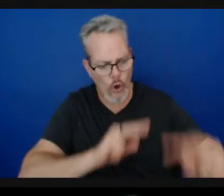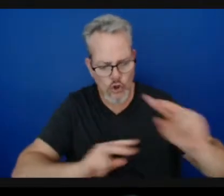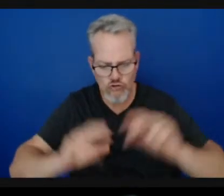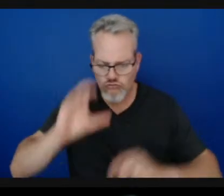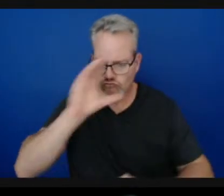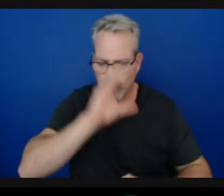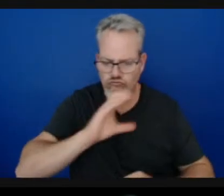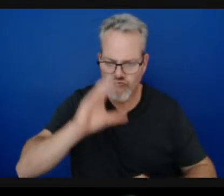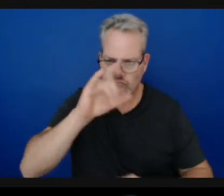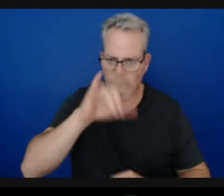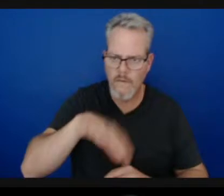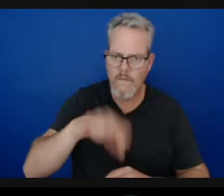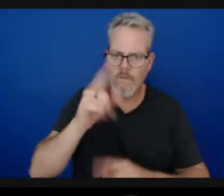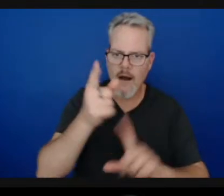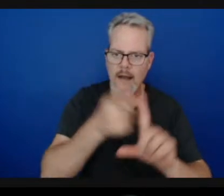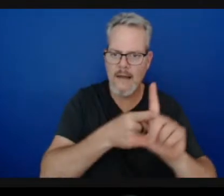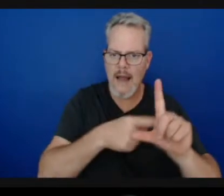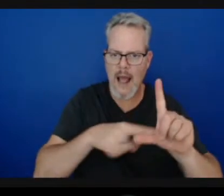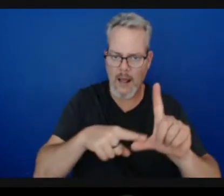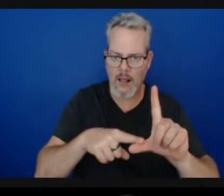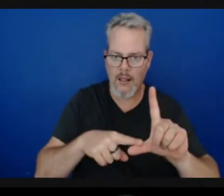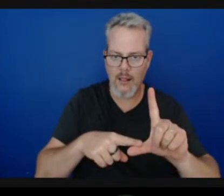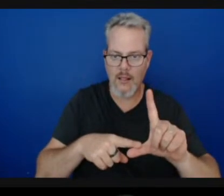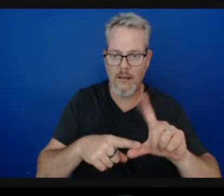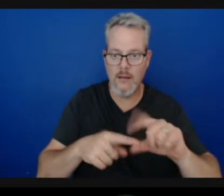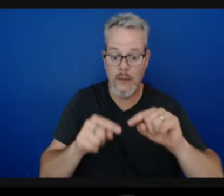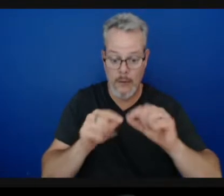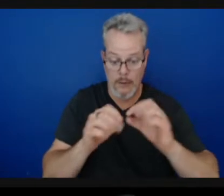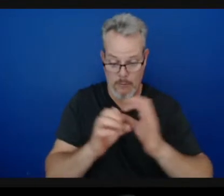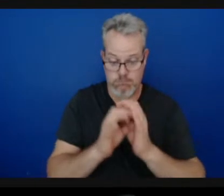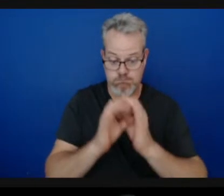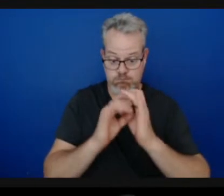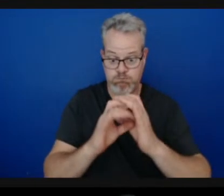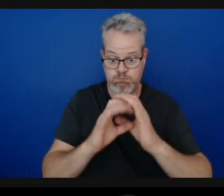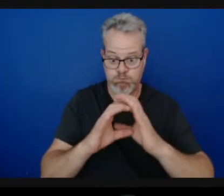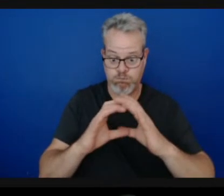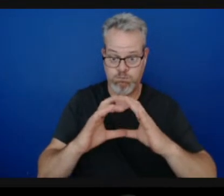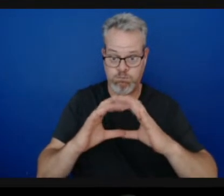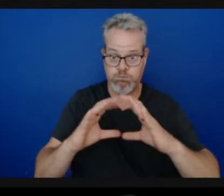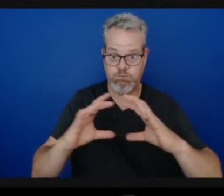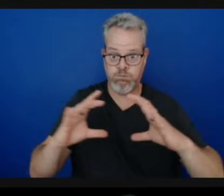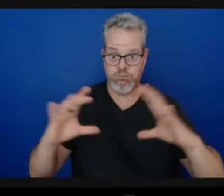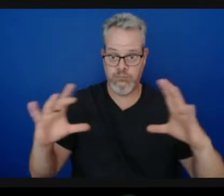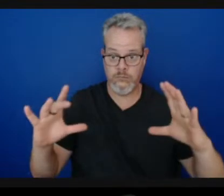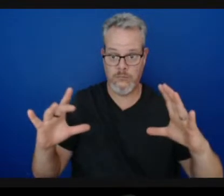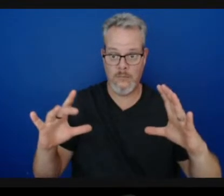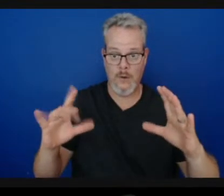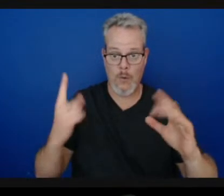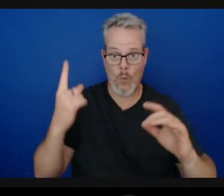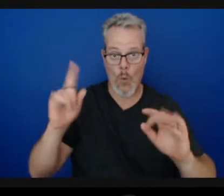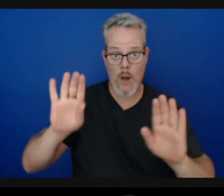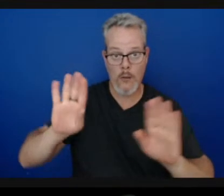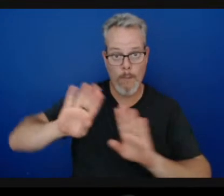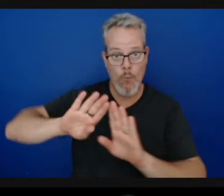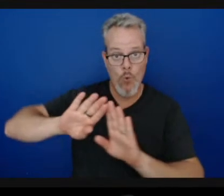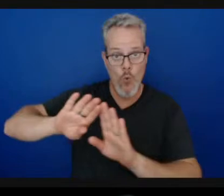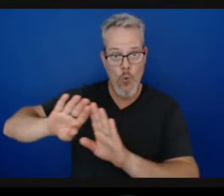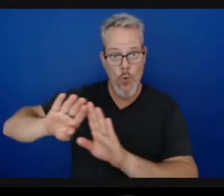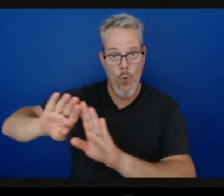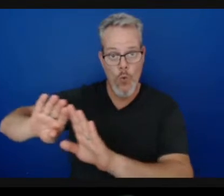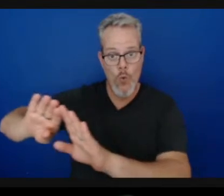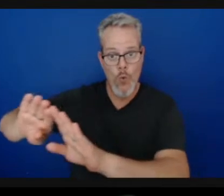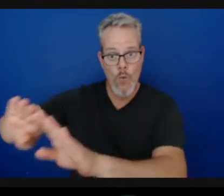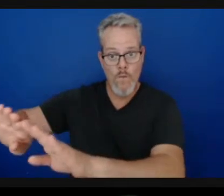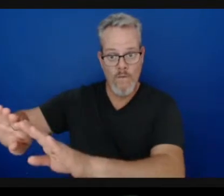that. So when all this ground is swelling up, this piece of ground is moving towards the satellite, but this piece of